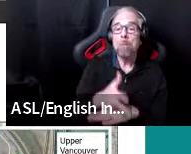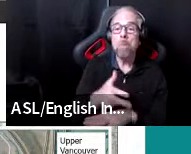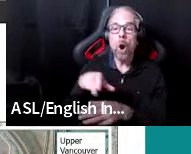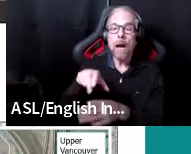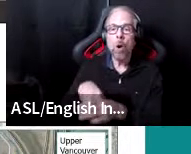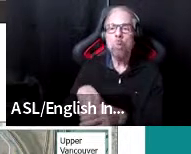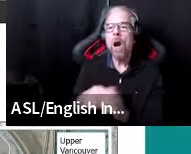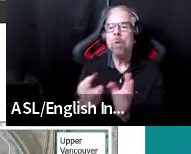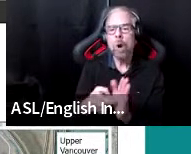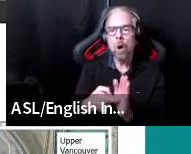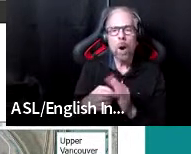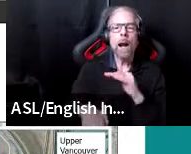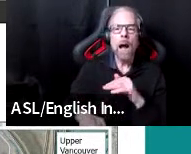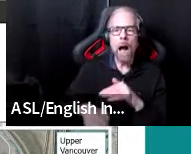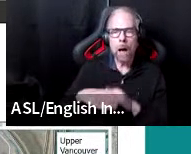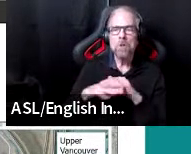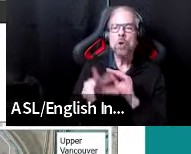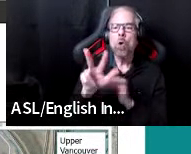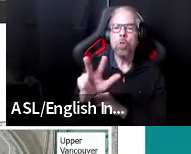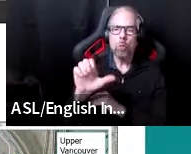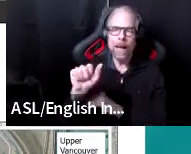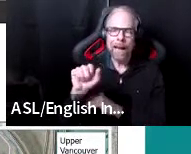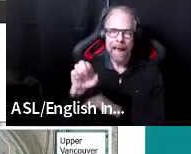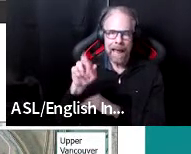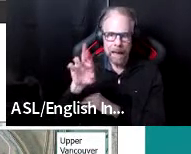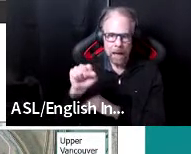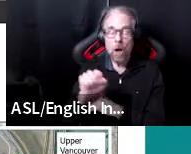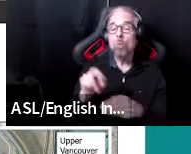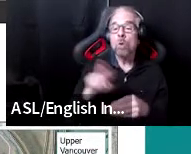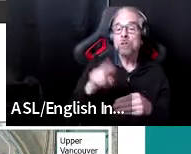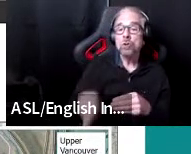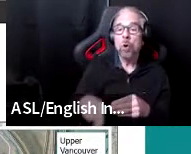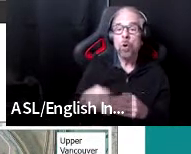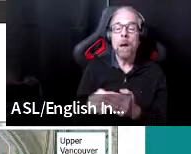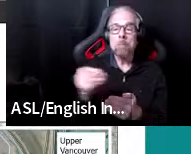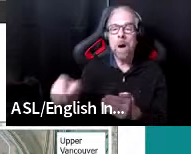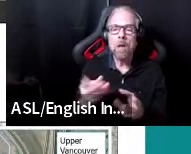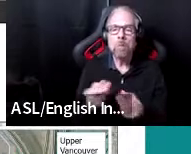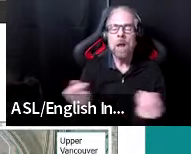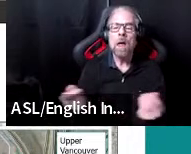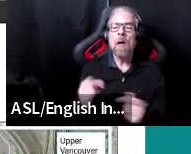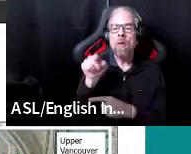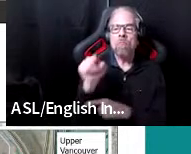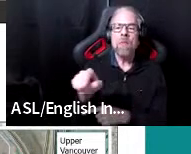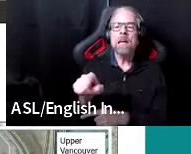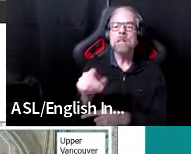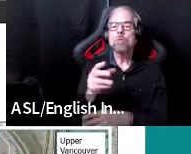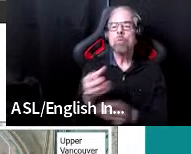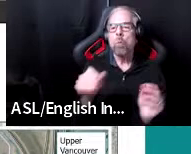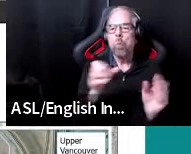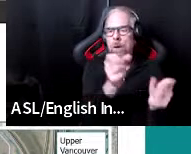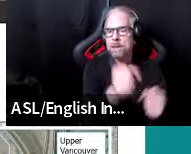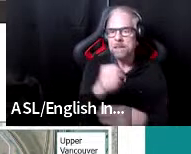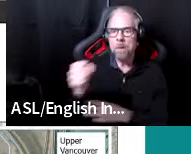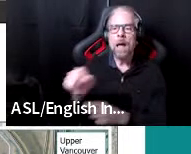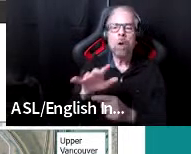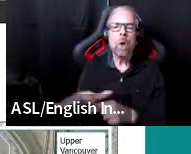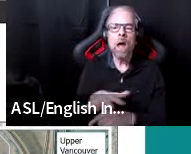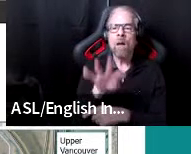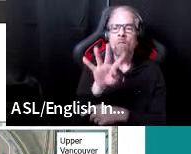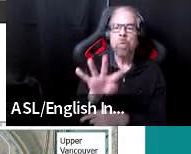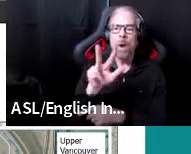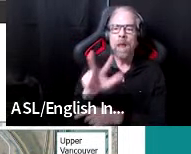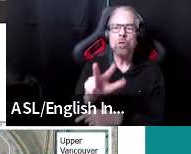3 acres. As a result of these acquisitions, the project would displace approximately 43 residential units,